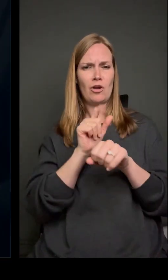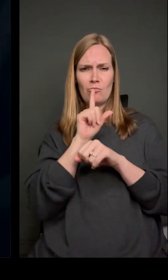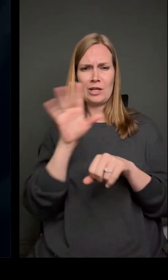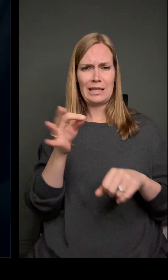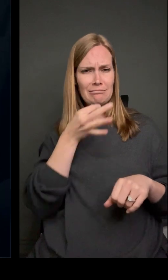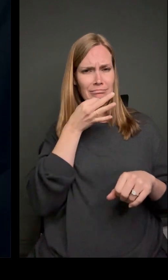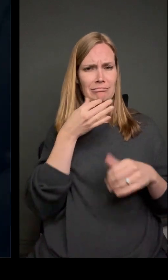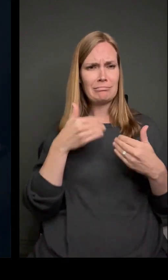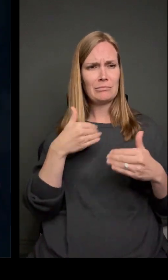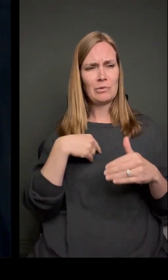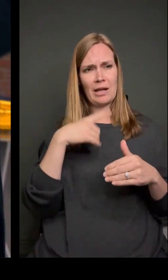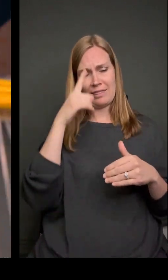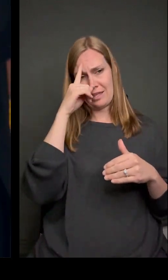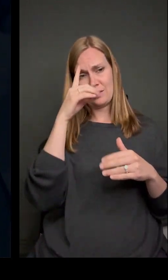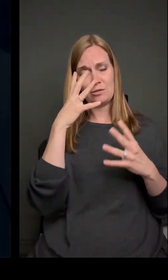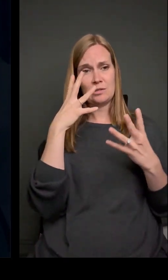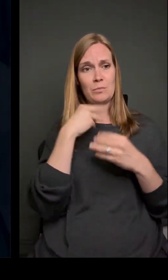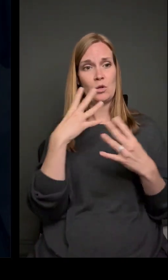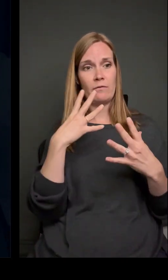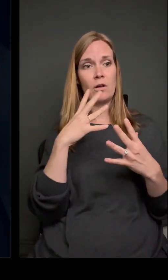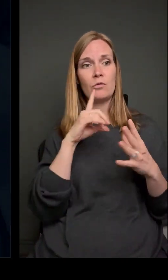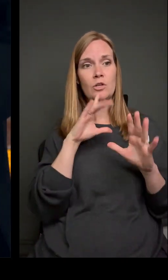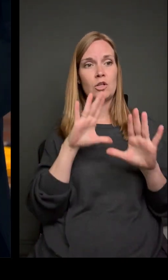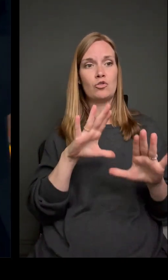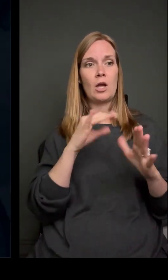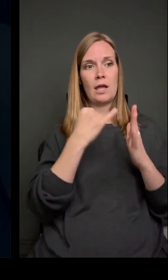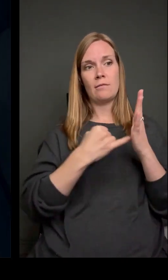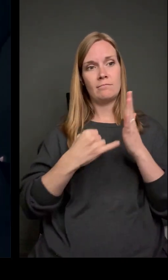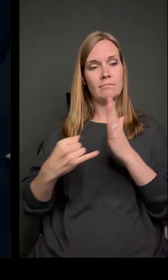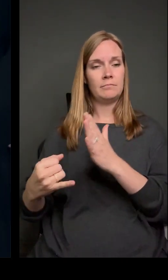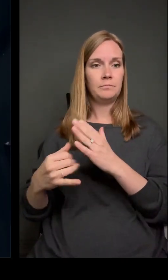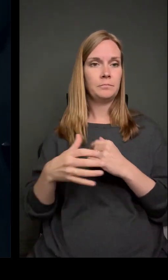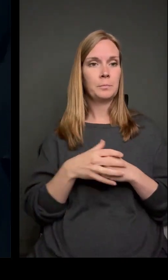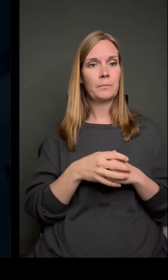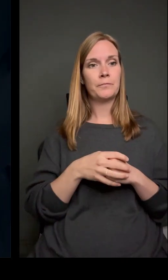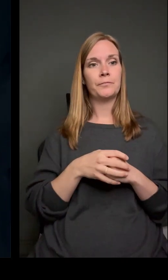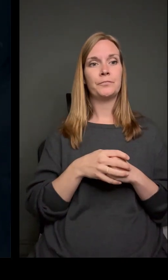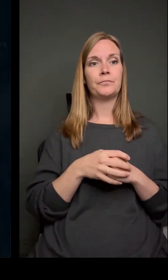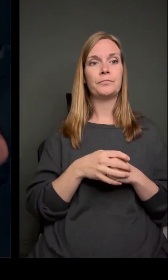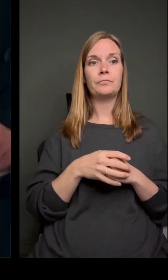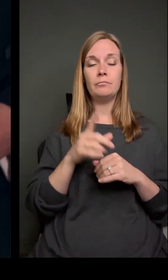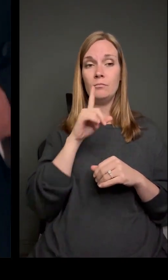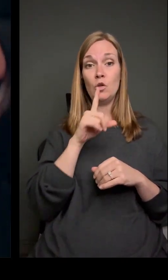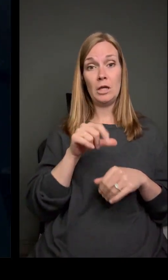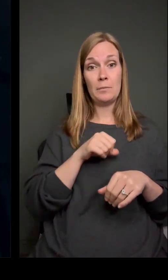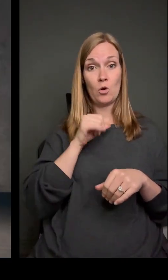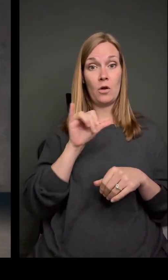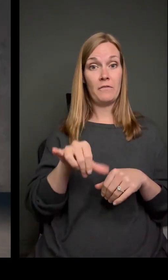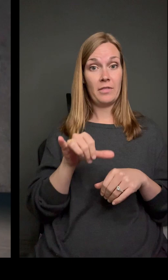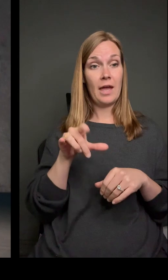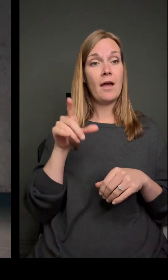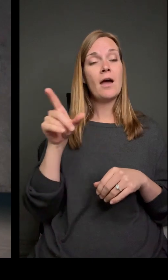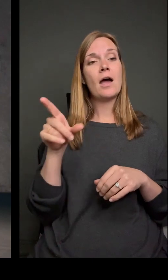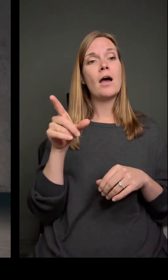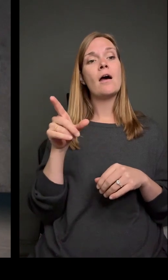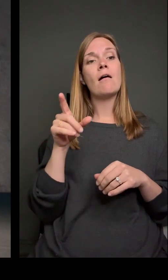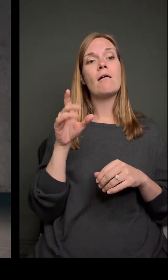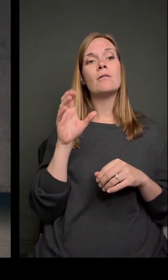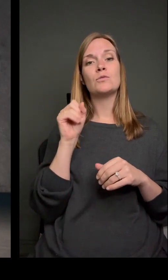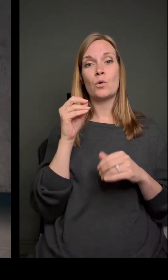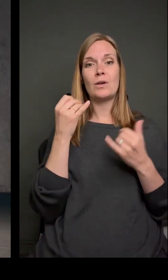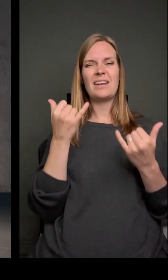magician himself because I think it turned out really great. There we go, once he did it. And I'm really kind of proud of it. Now you've heard the story of the